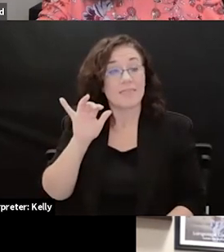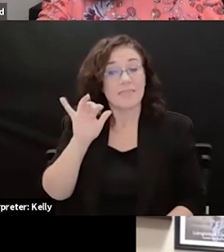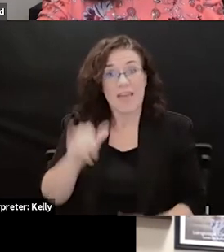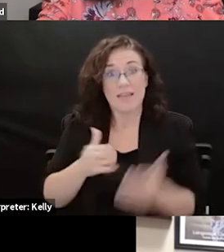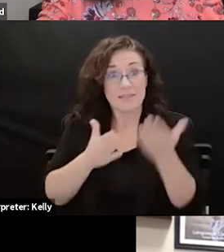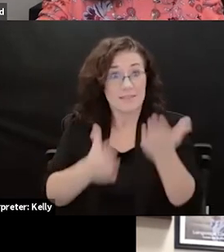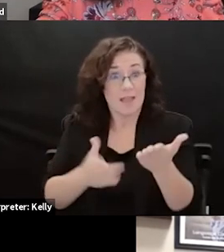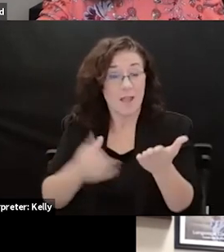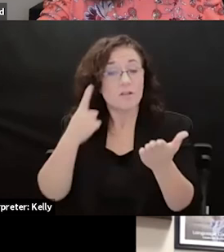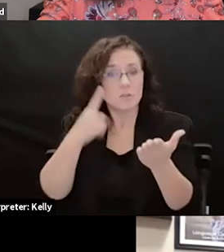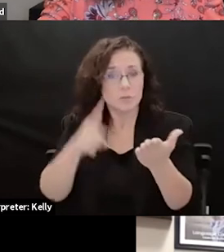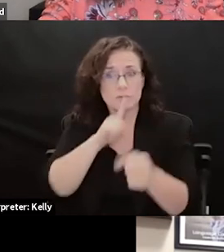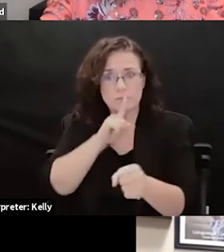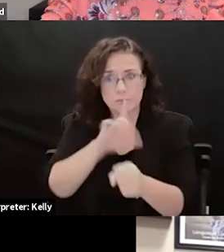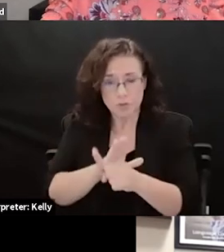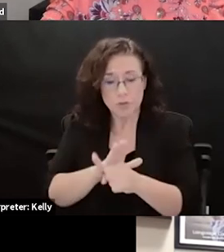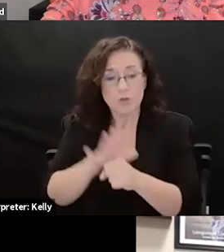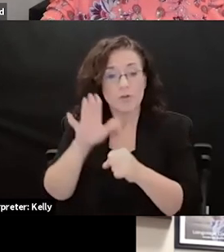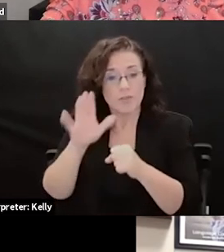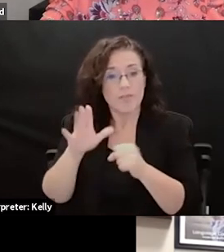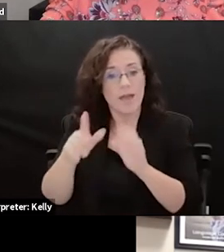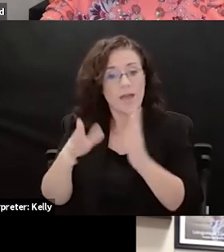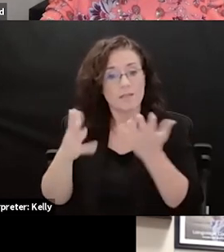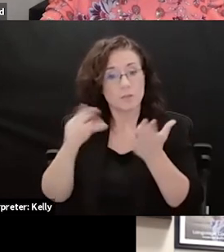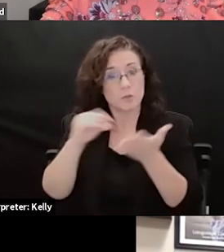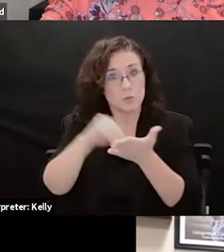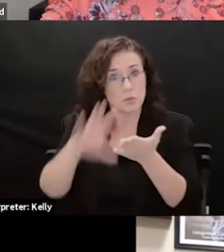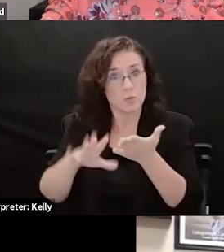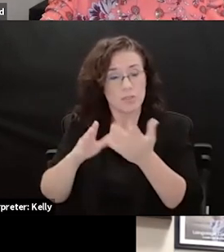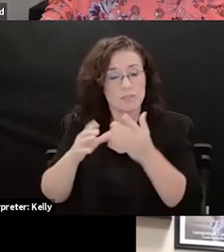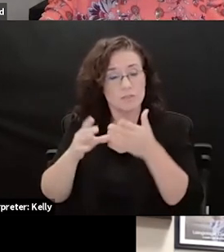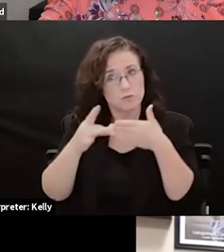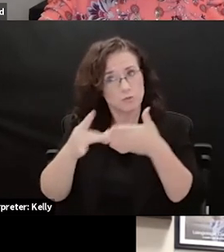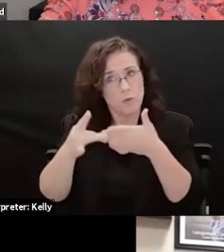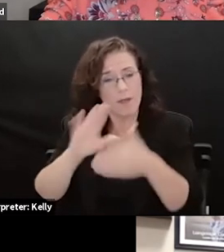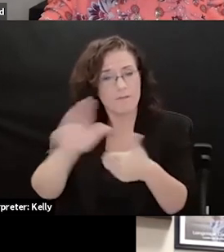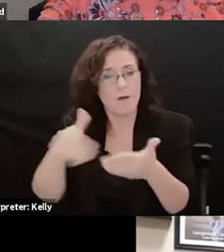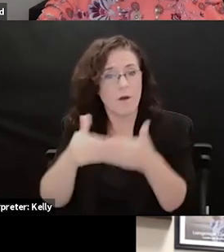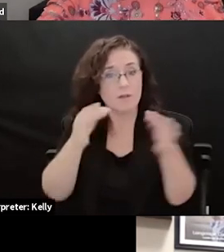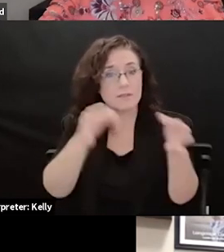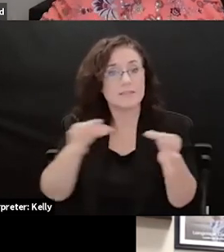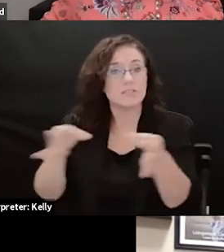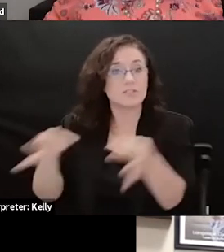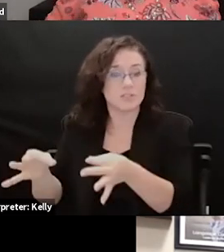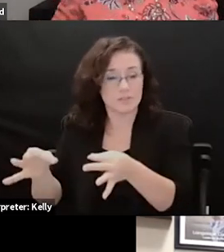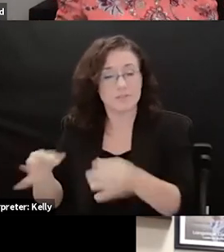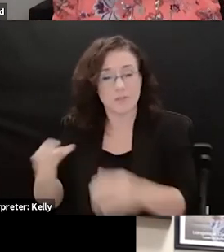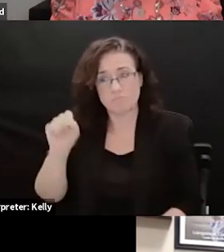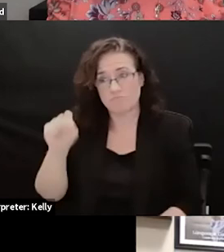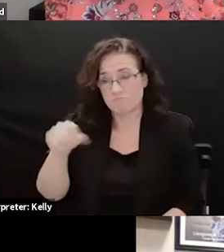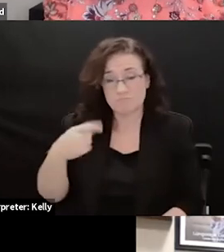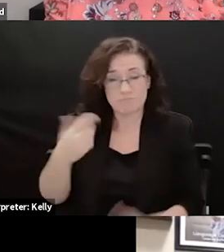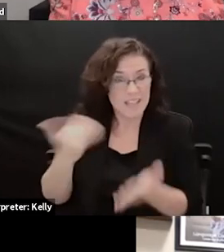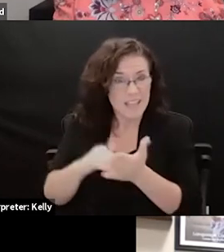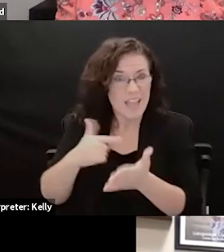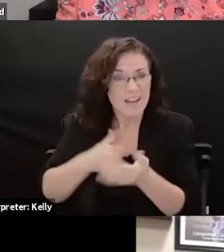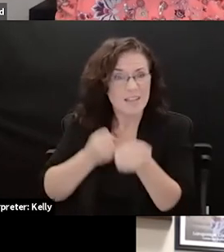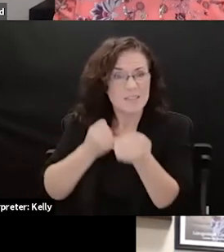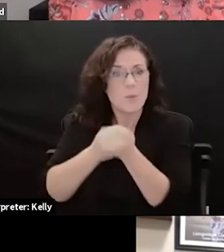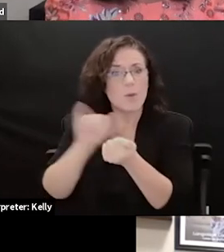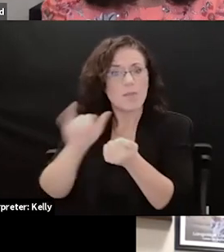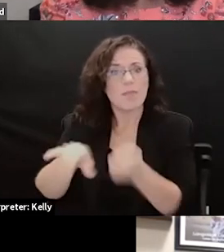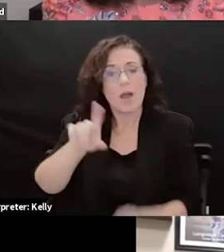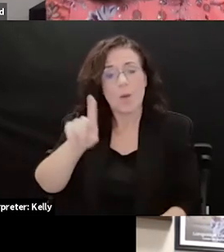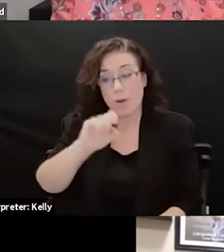drives all decision making so yes i too support this 100 so with these